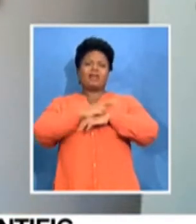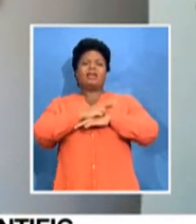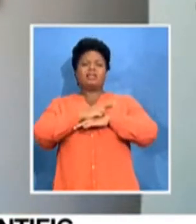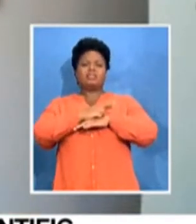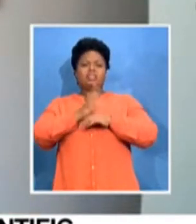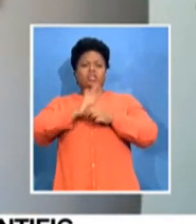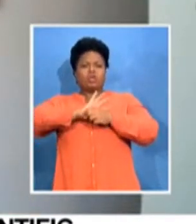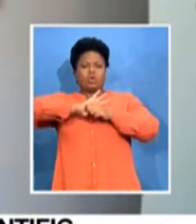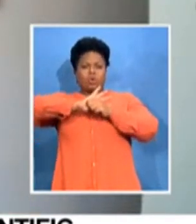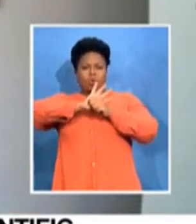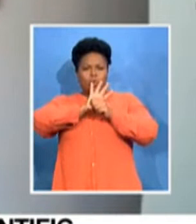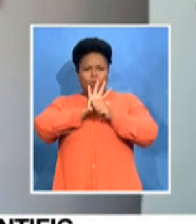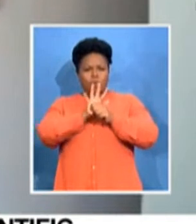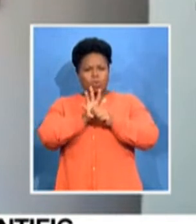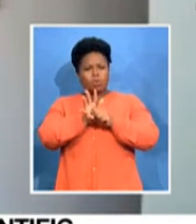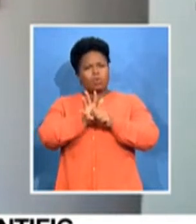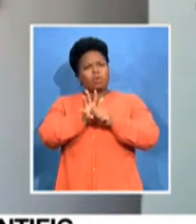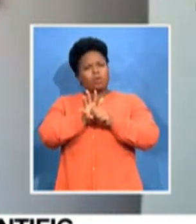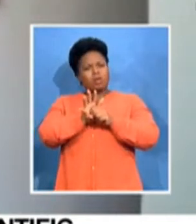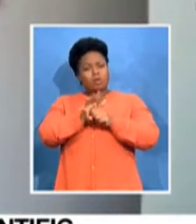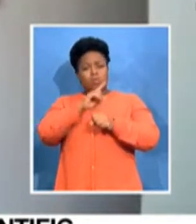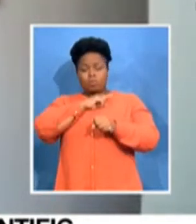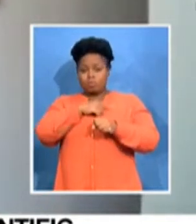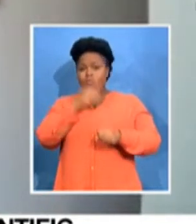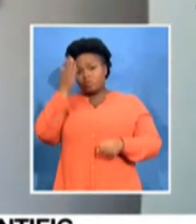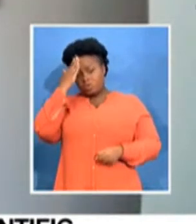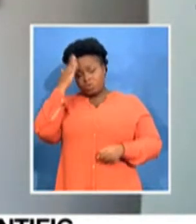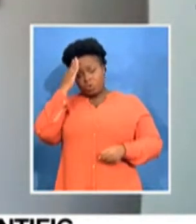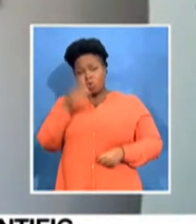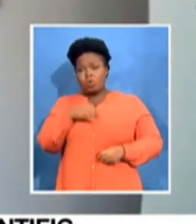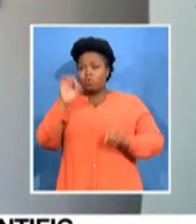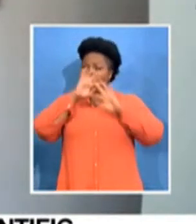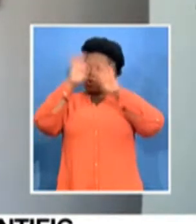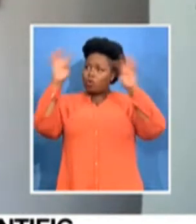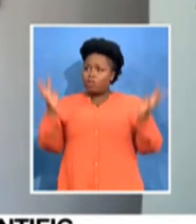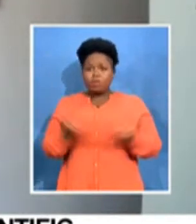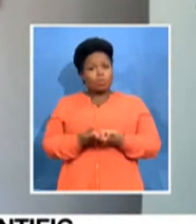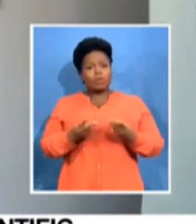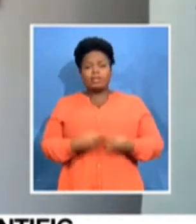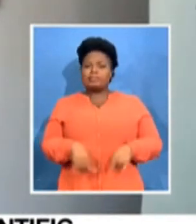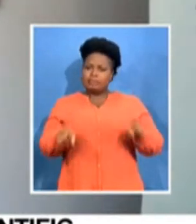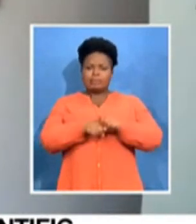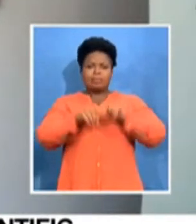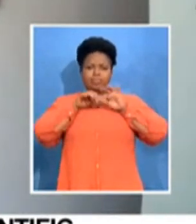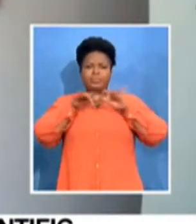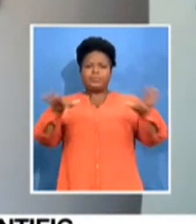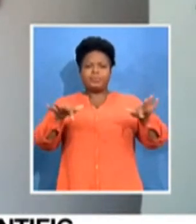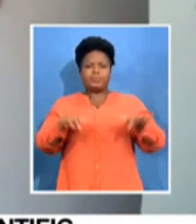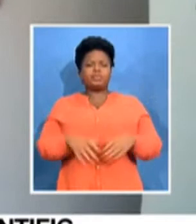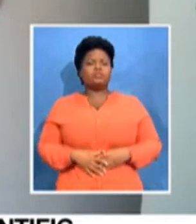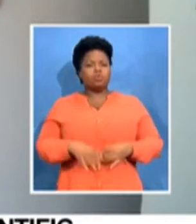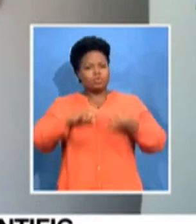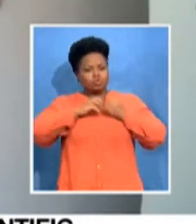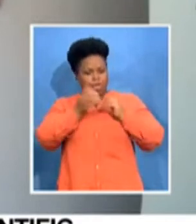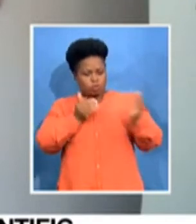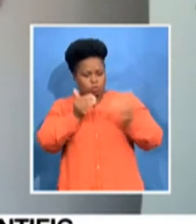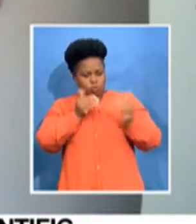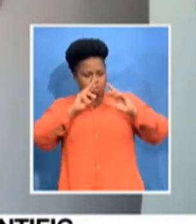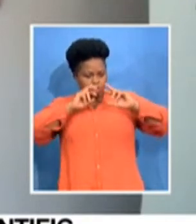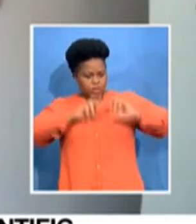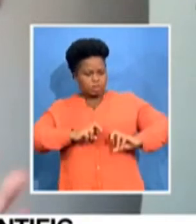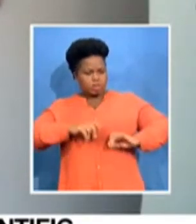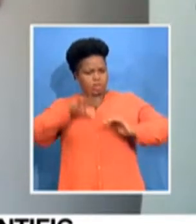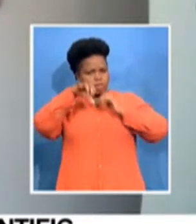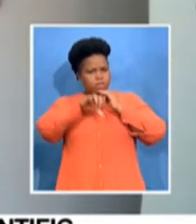great pandemic potential, as quick as possible, with the objective to really follow that and try to use